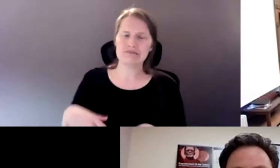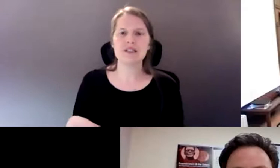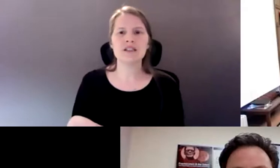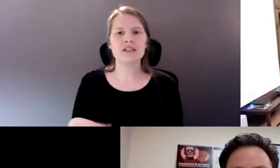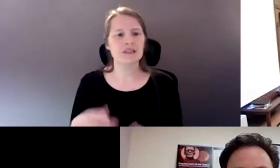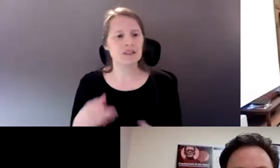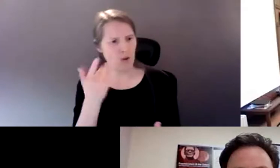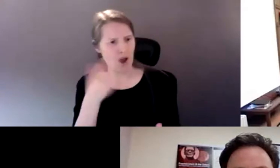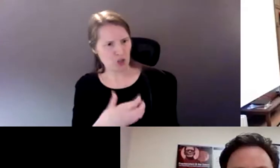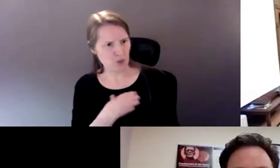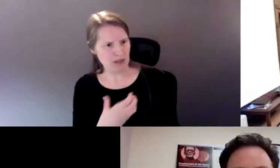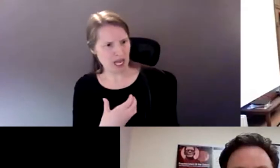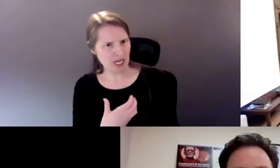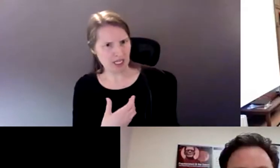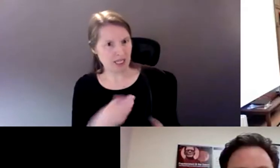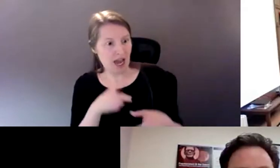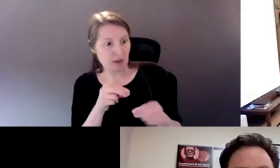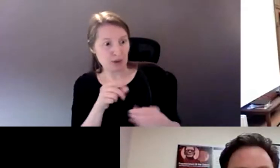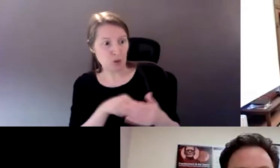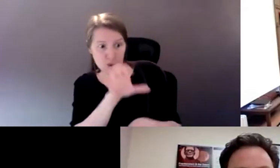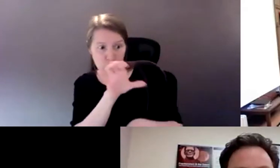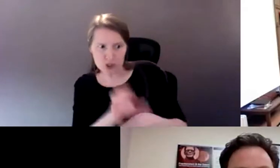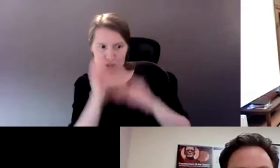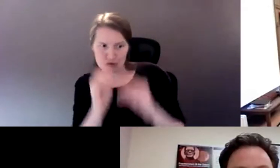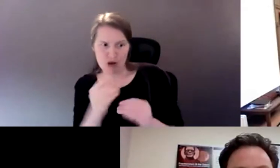are you complaining about? I'm just doing what your church has taught.